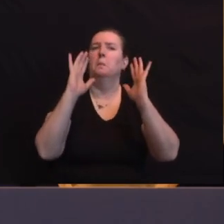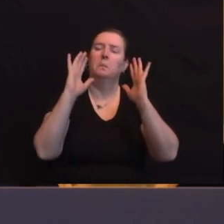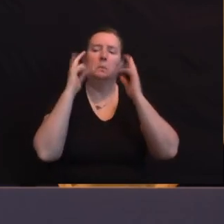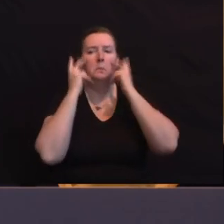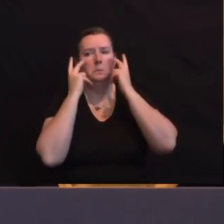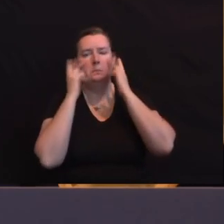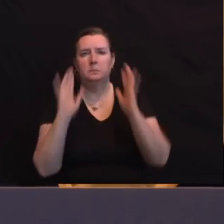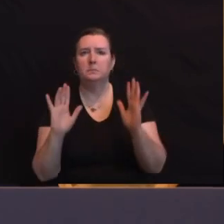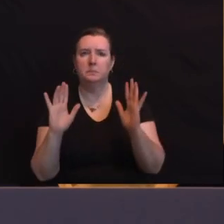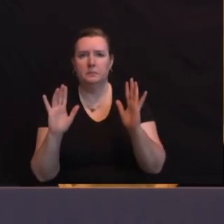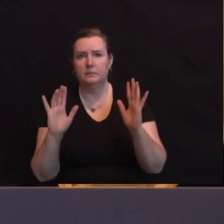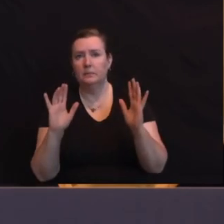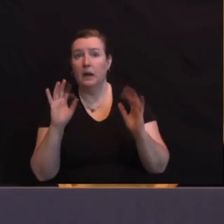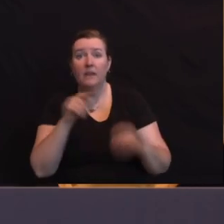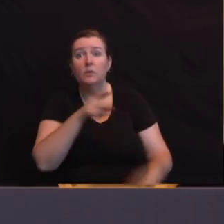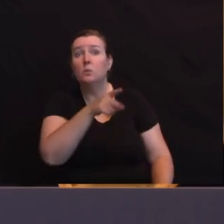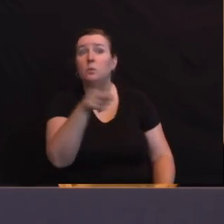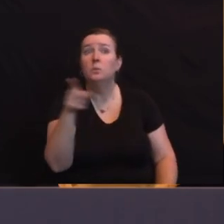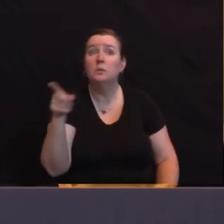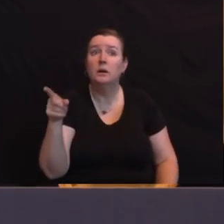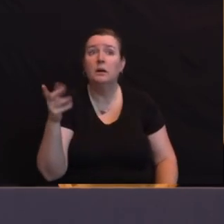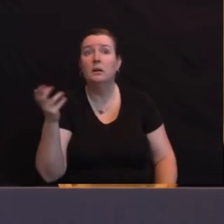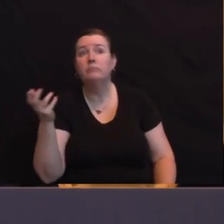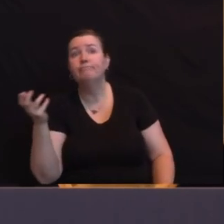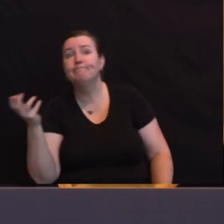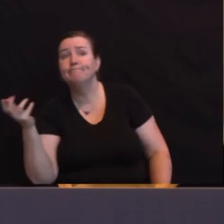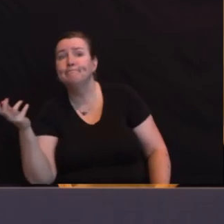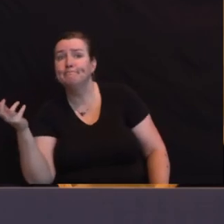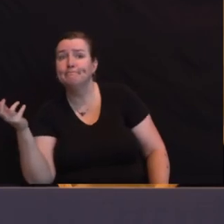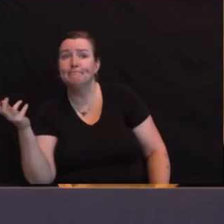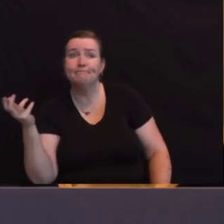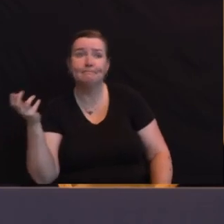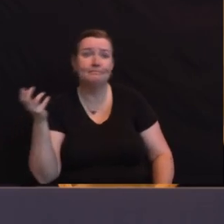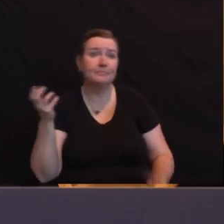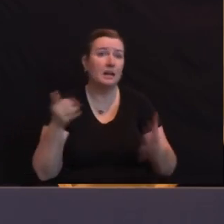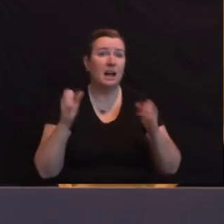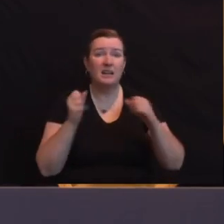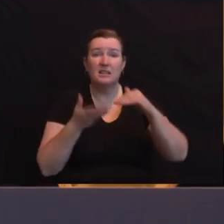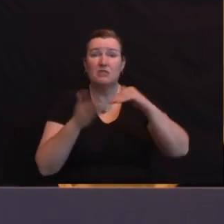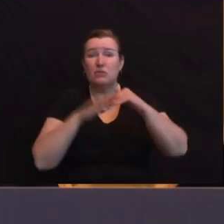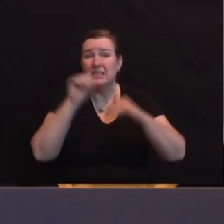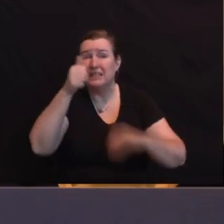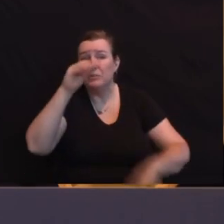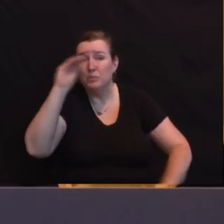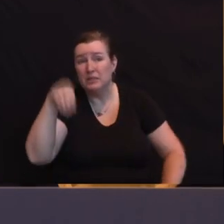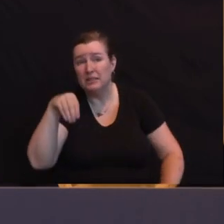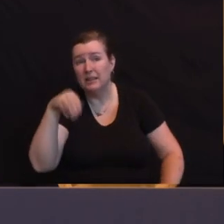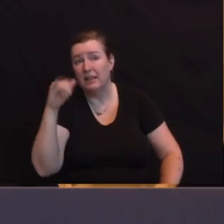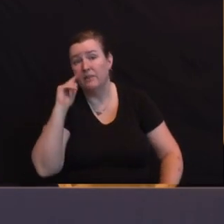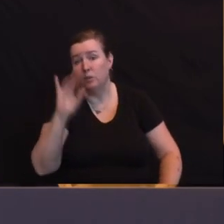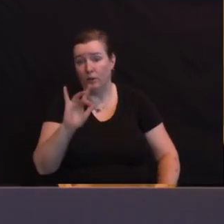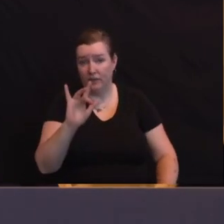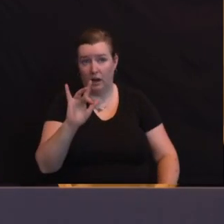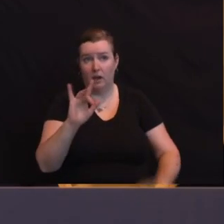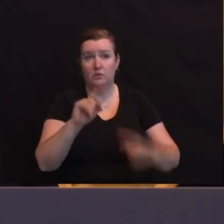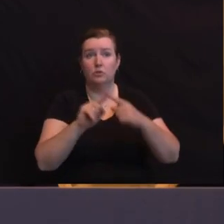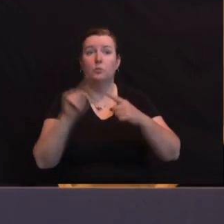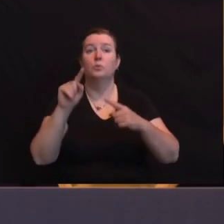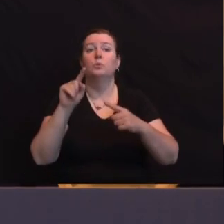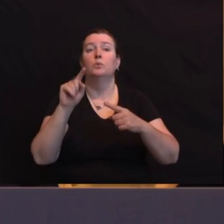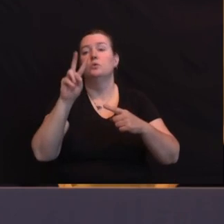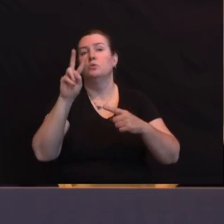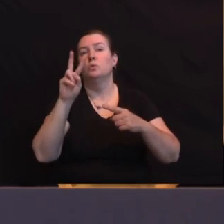taking a big quantum step, how about increasing it in 10% increments? I thought that was actually a fair suggestion, and we're kicking the tires